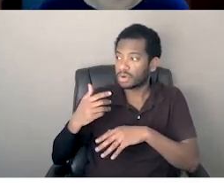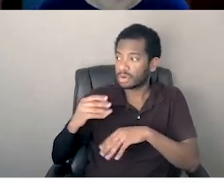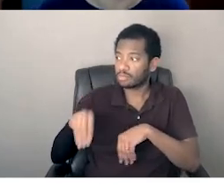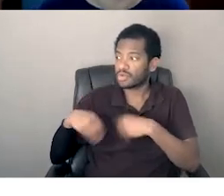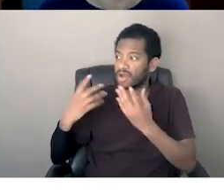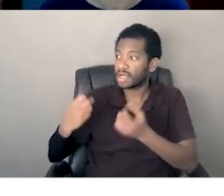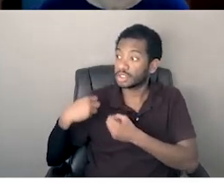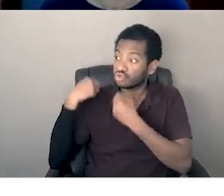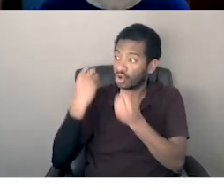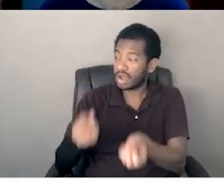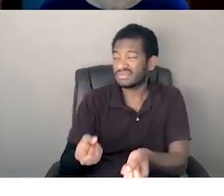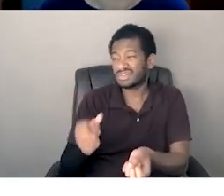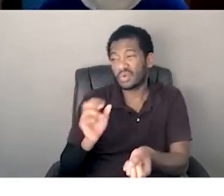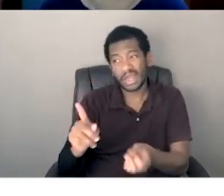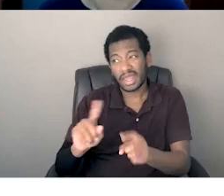to have that be available.